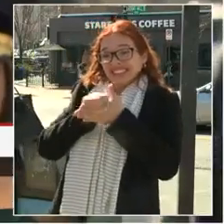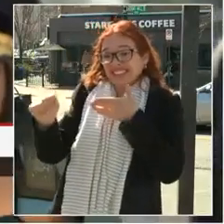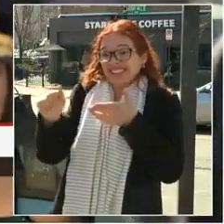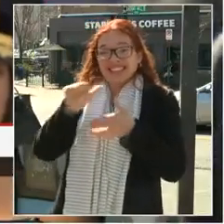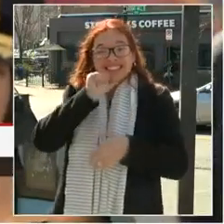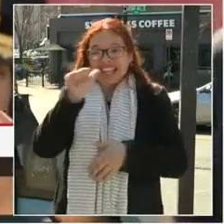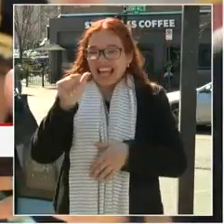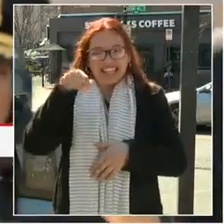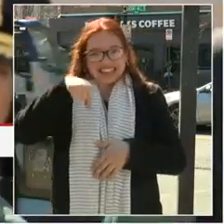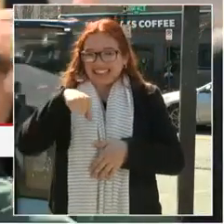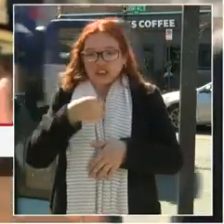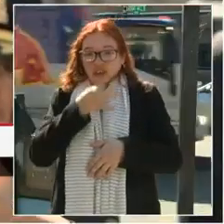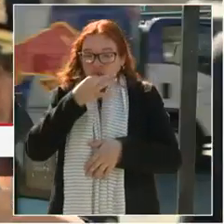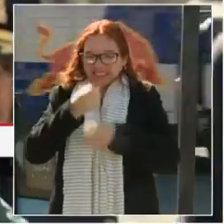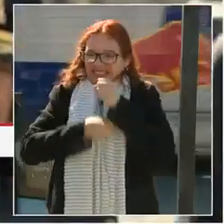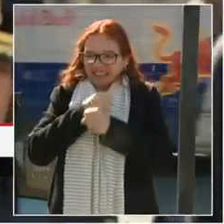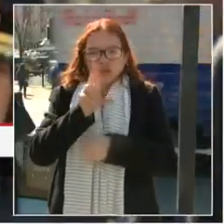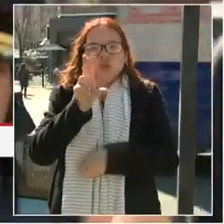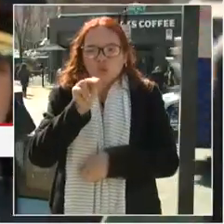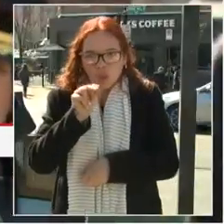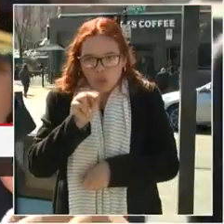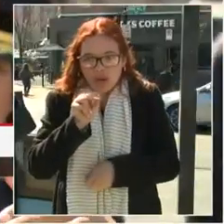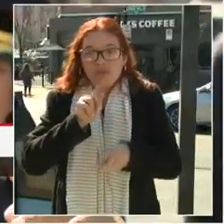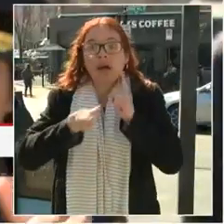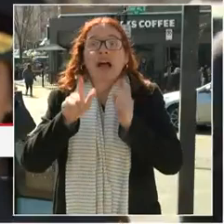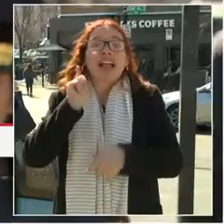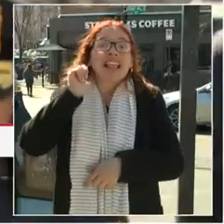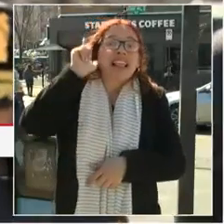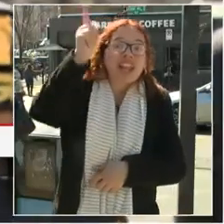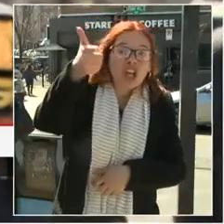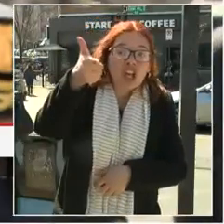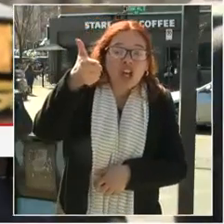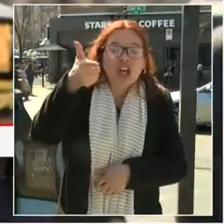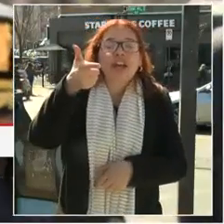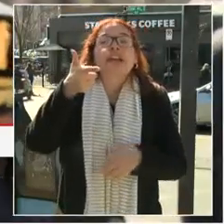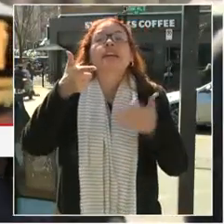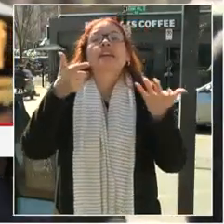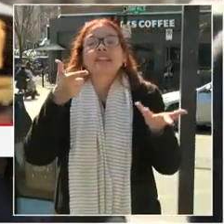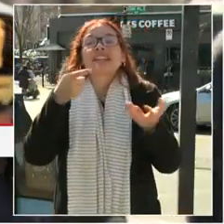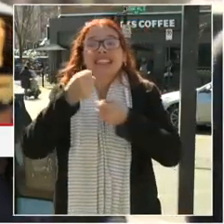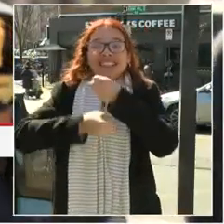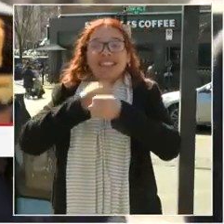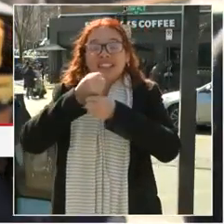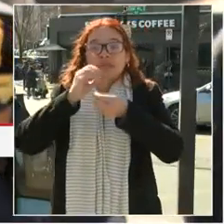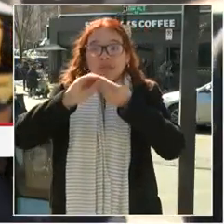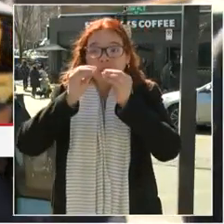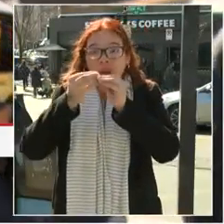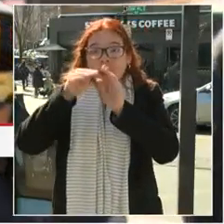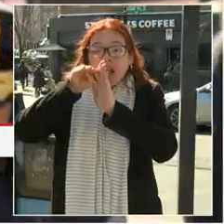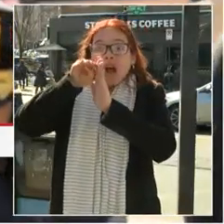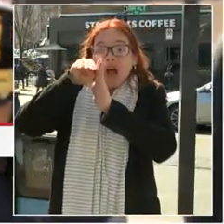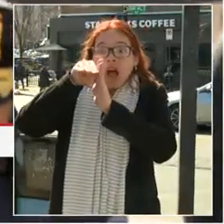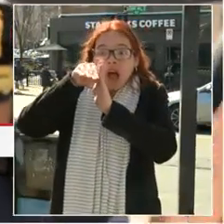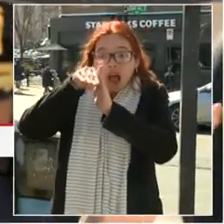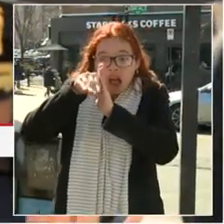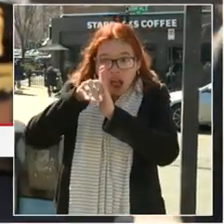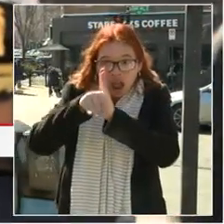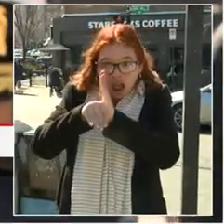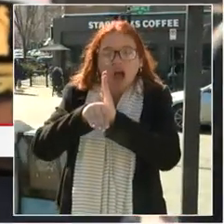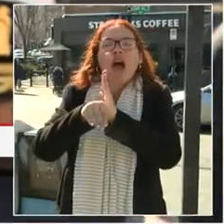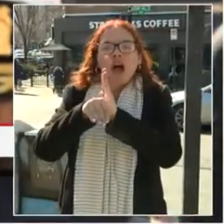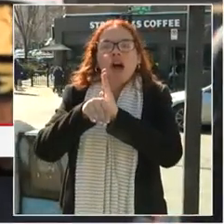year, but in the years after that, going down pretty significantly. So as you know, we